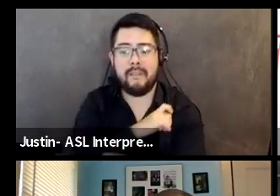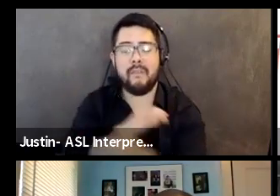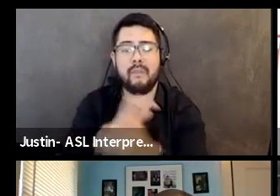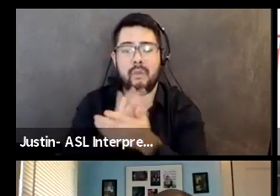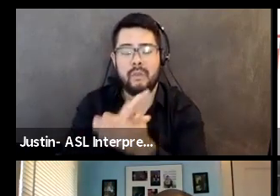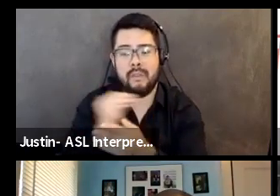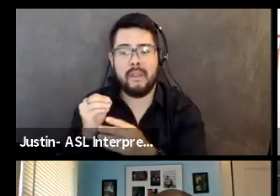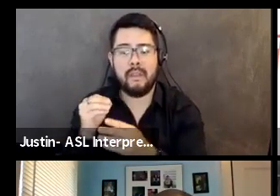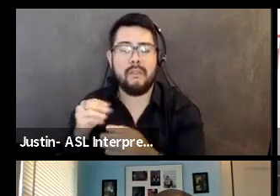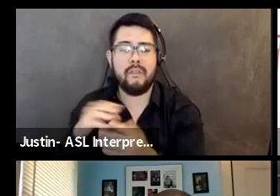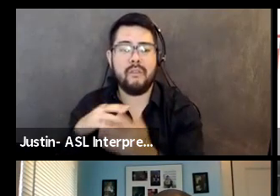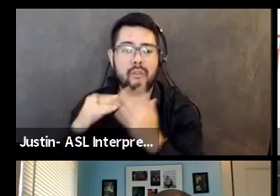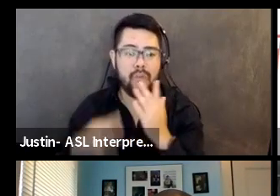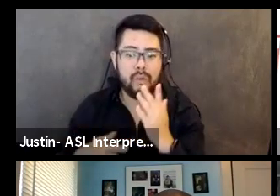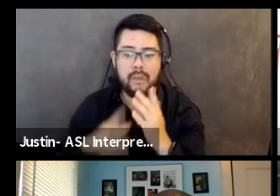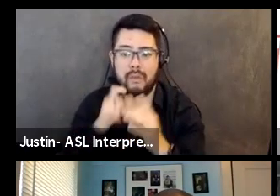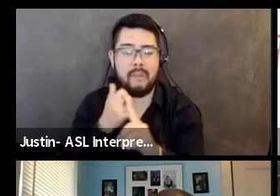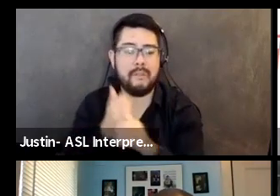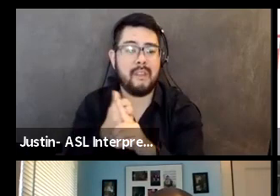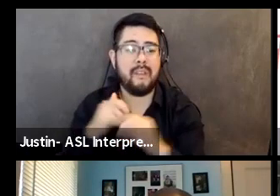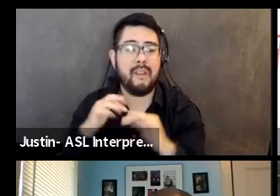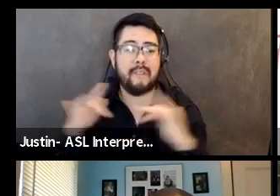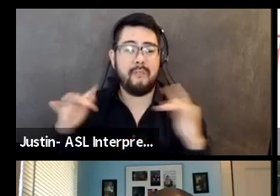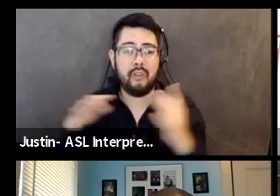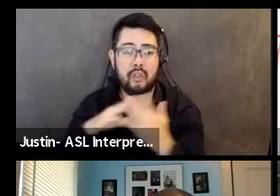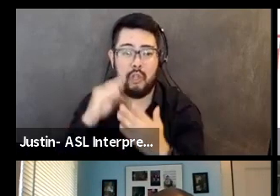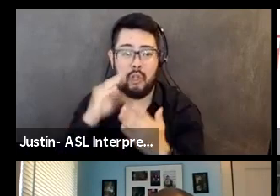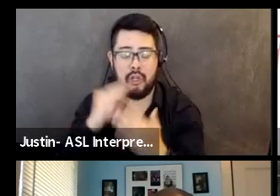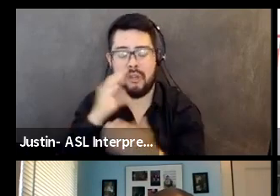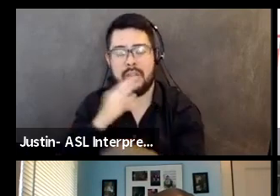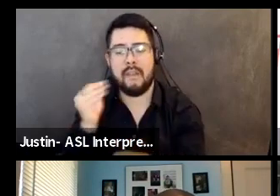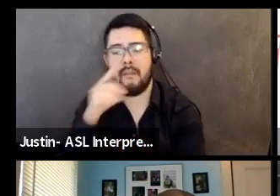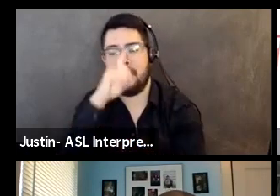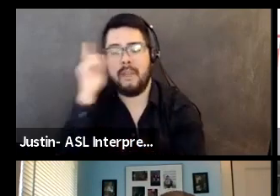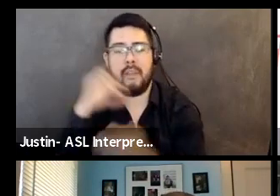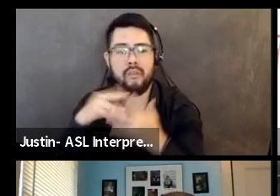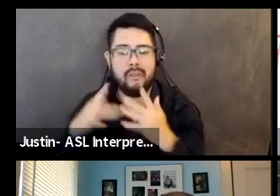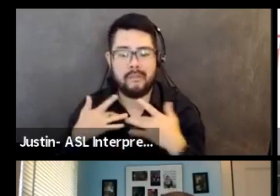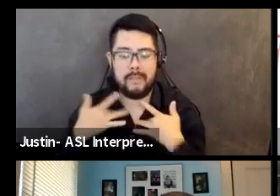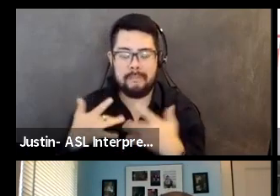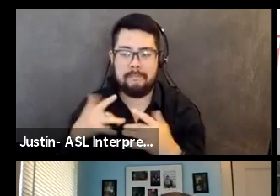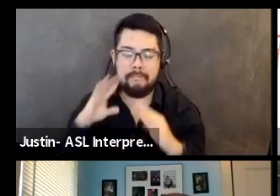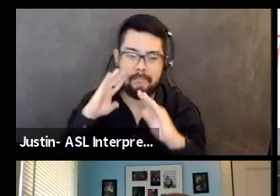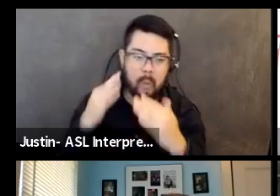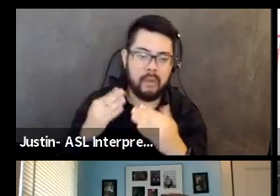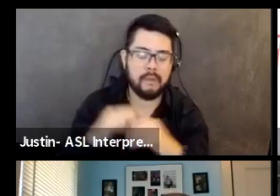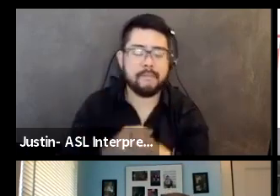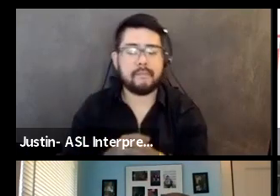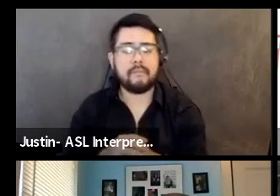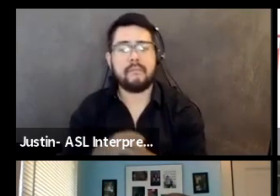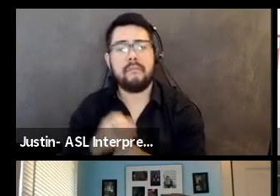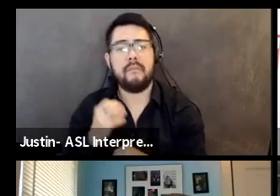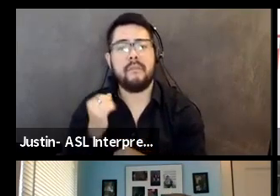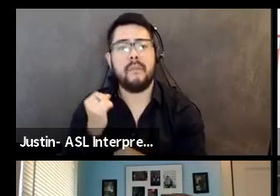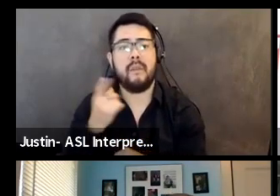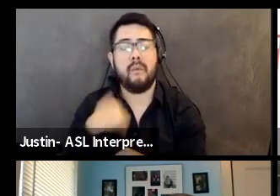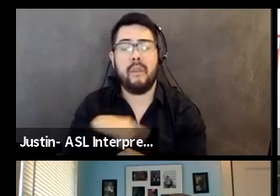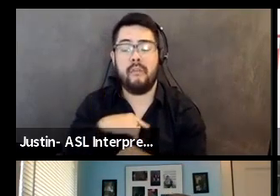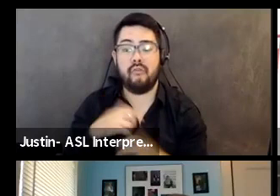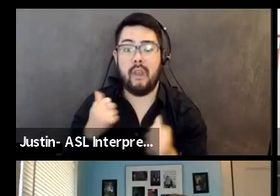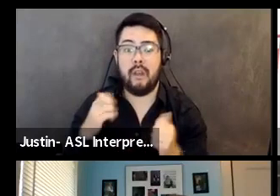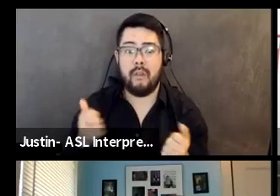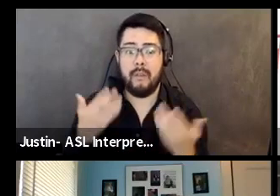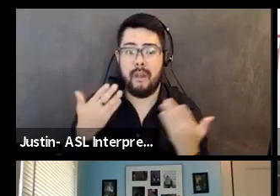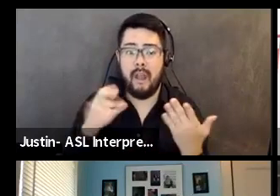black students and diverse learners and student voice in that process was recommended but optional and so some